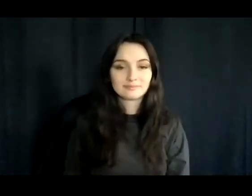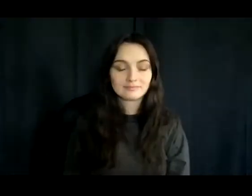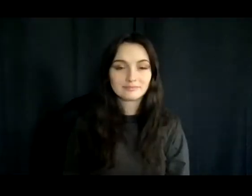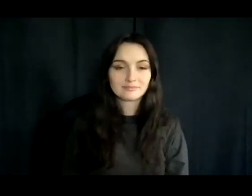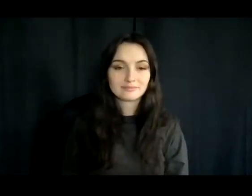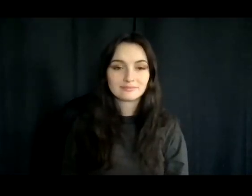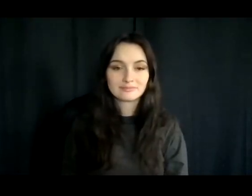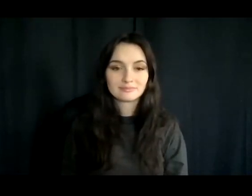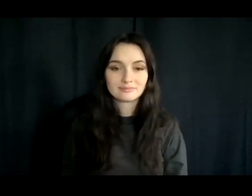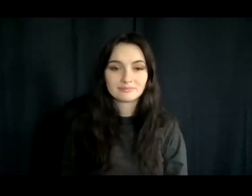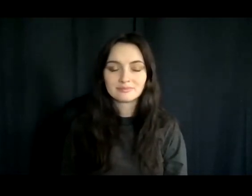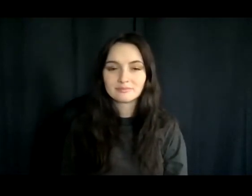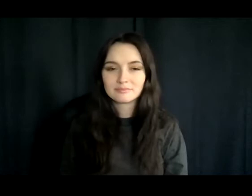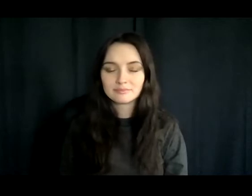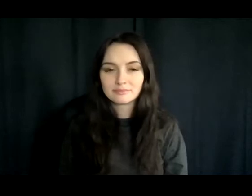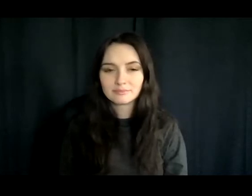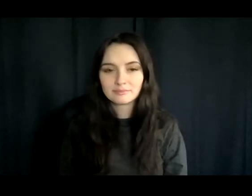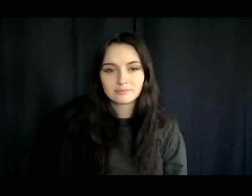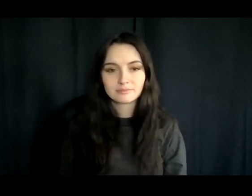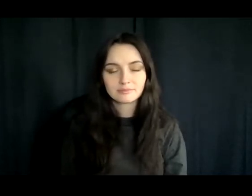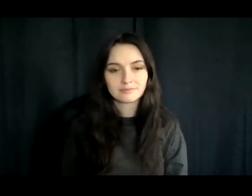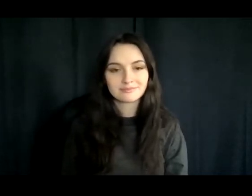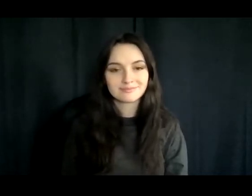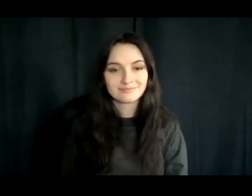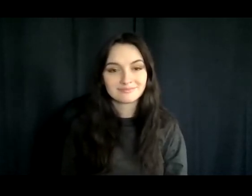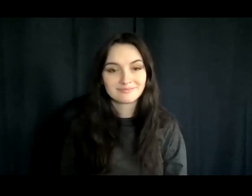This is the inner resource with the crystal.